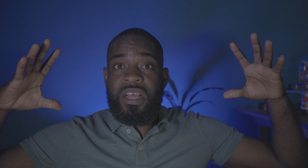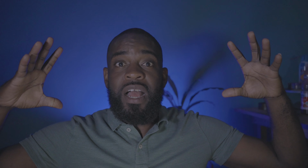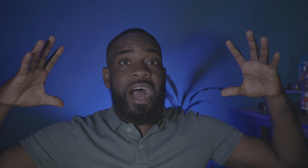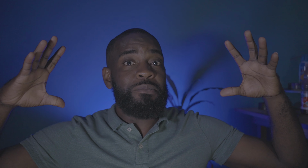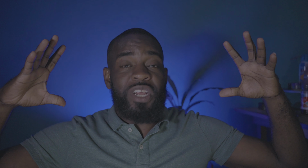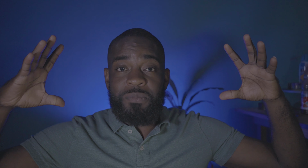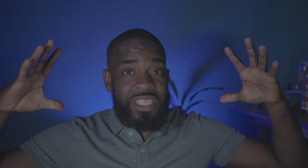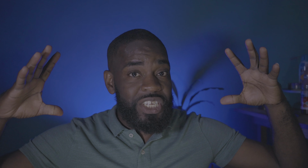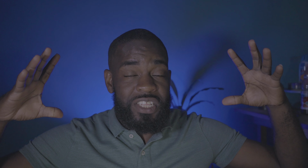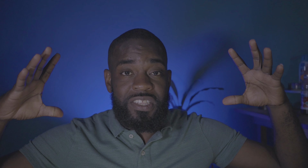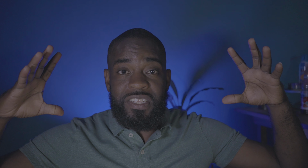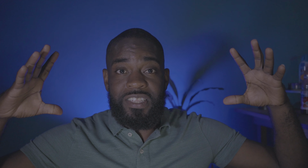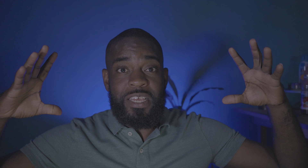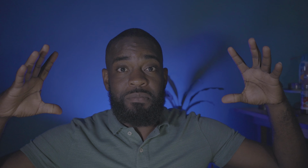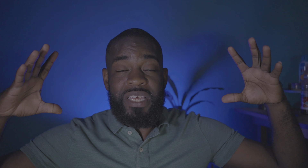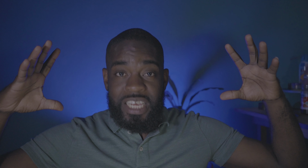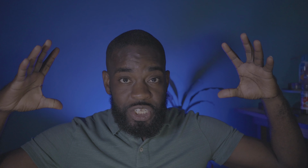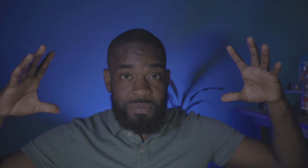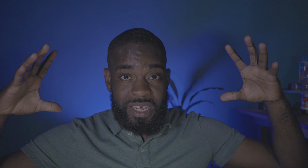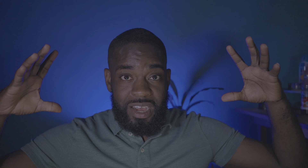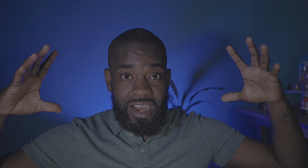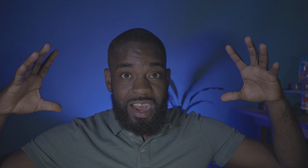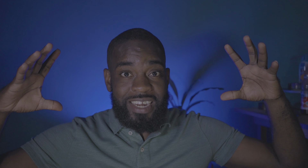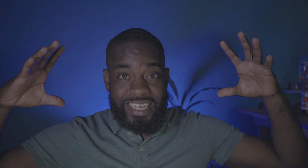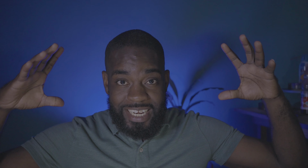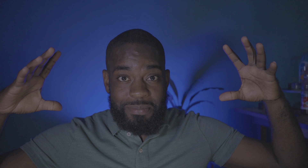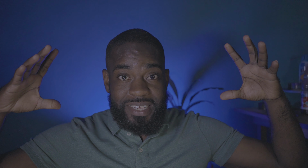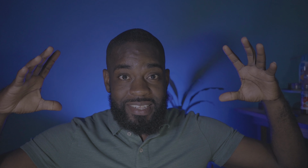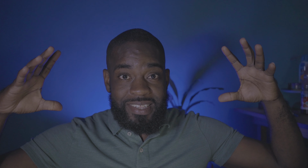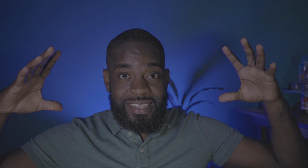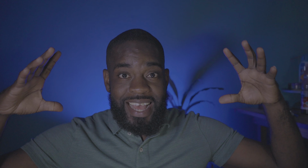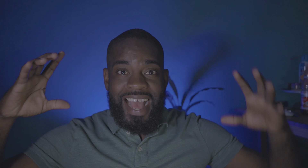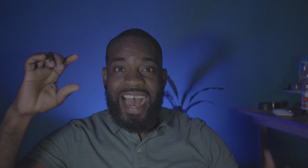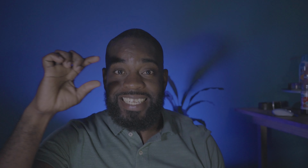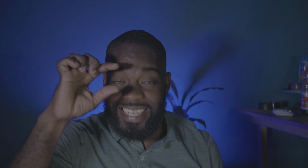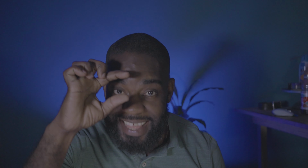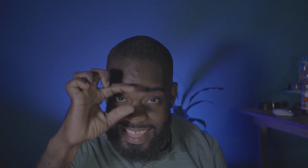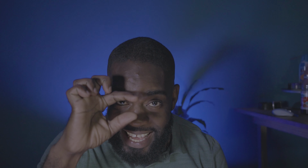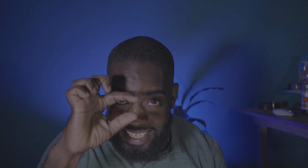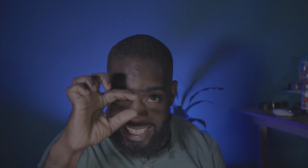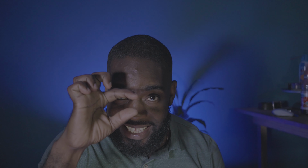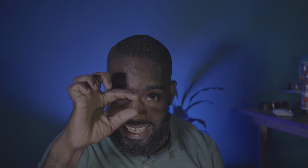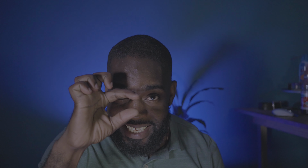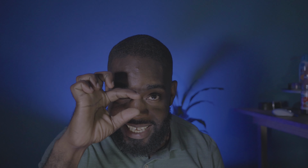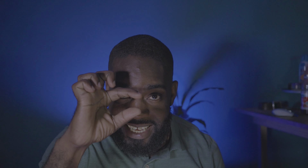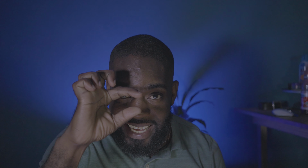various transportation system in Jamaica on a daily basis. And